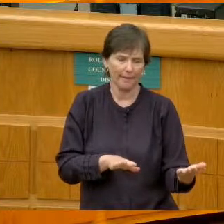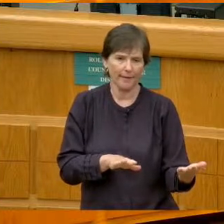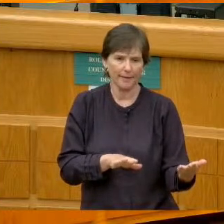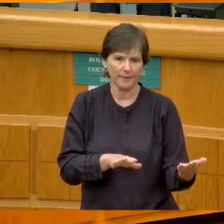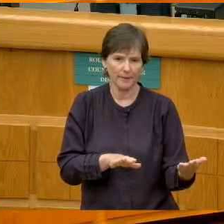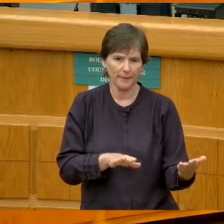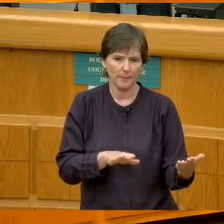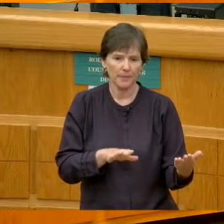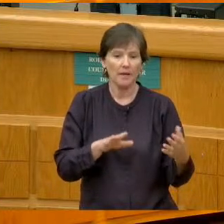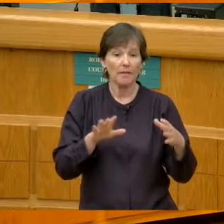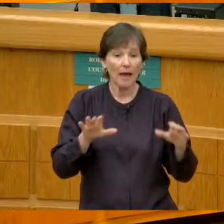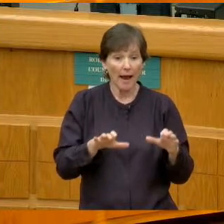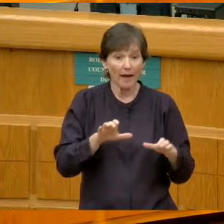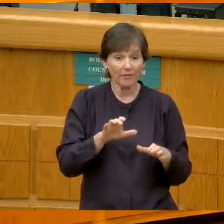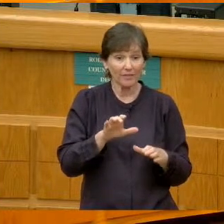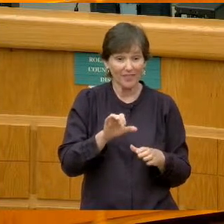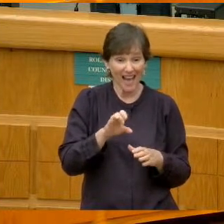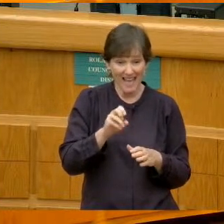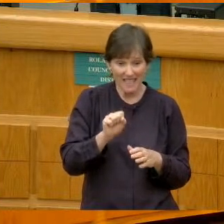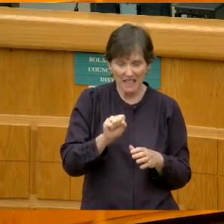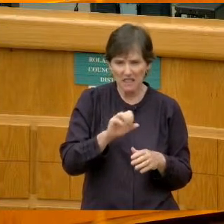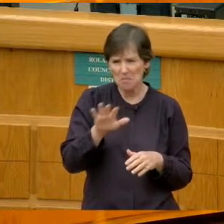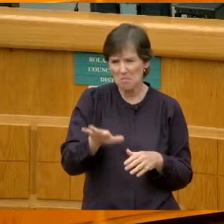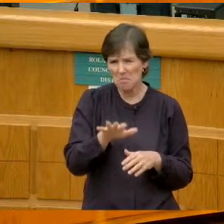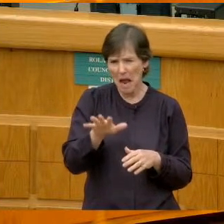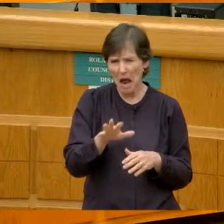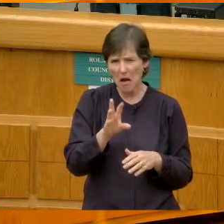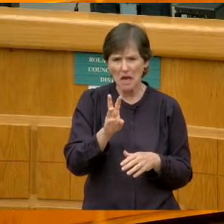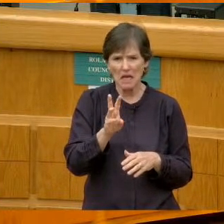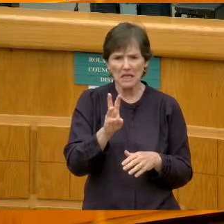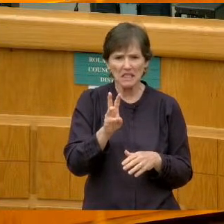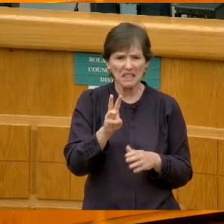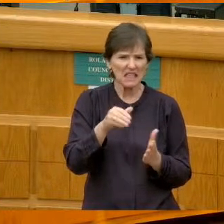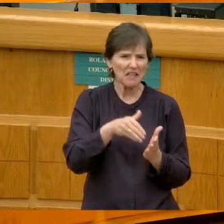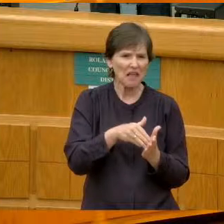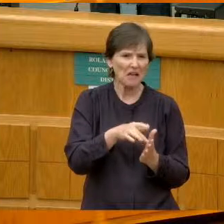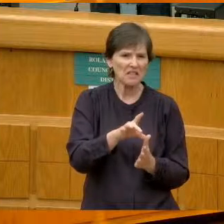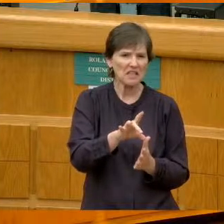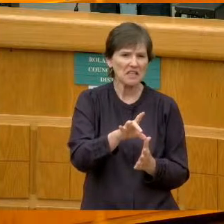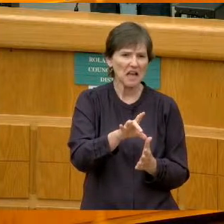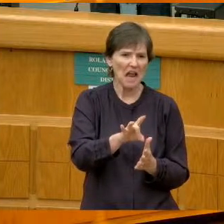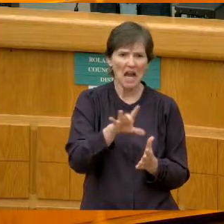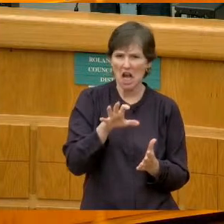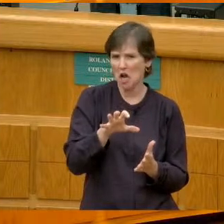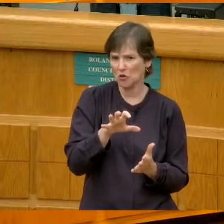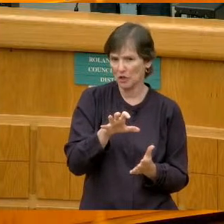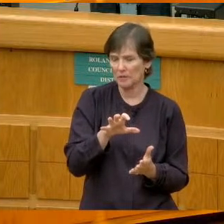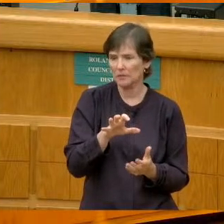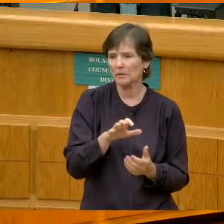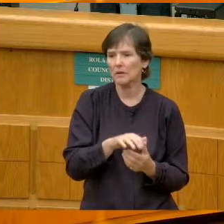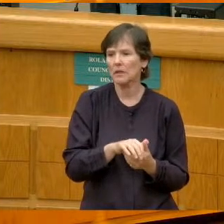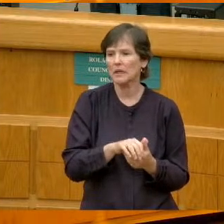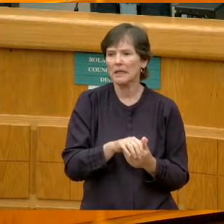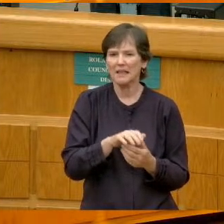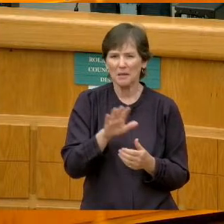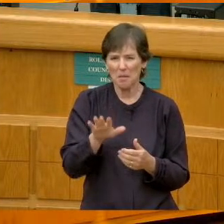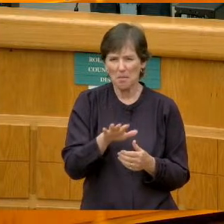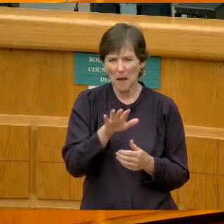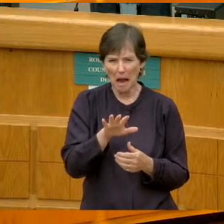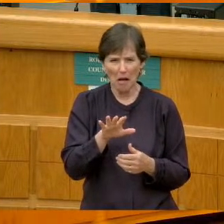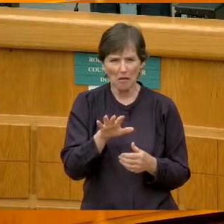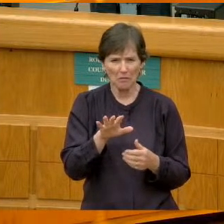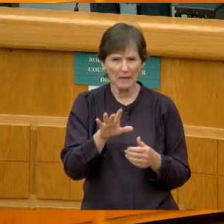our active cases is about 6,800 more or less, 6,700. That's about 87% of all